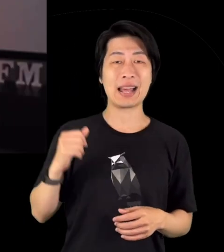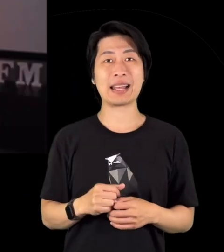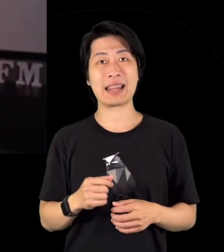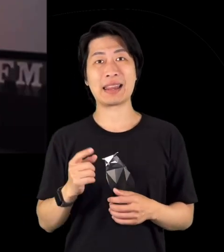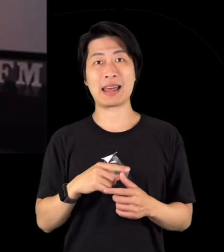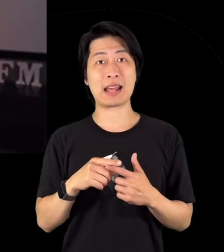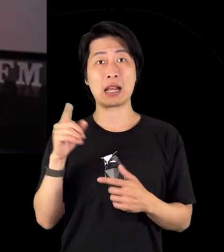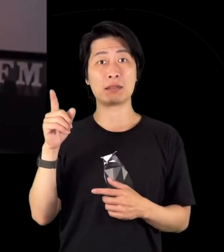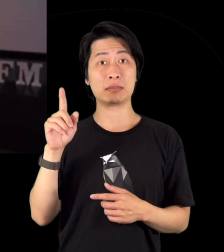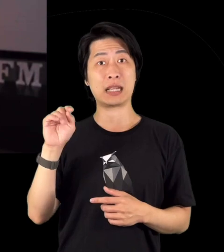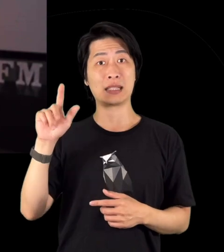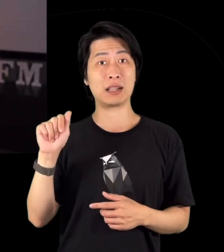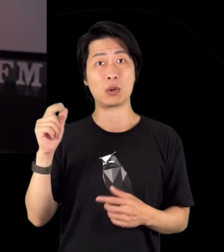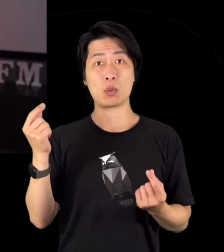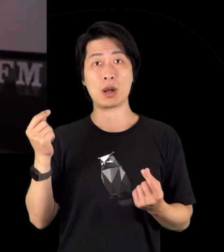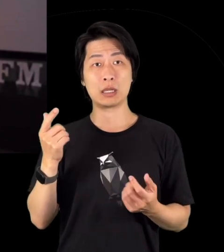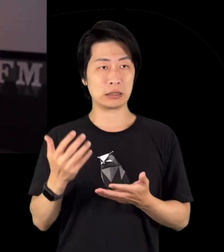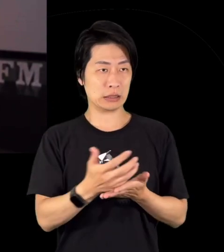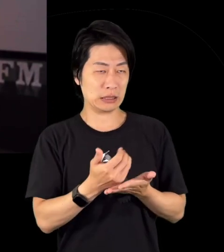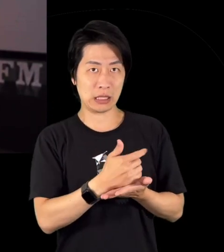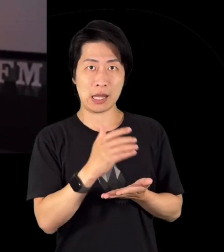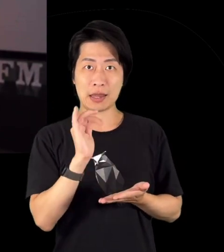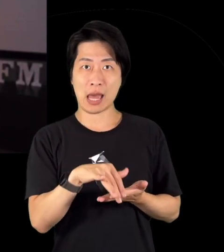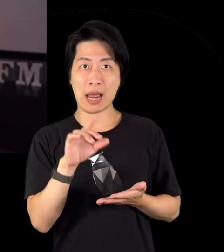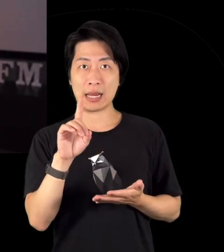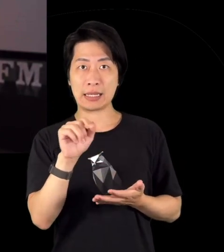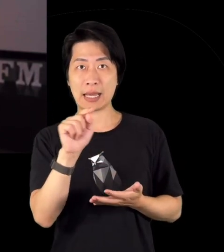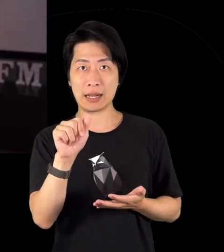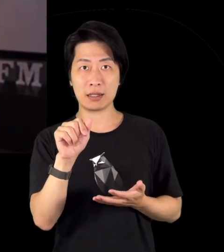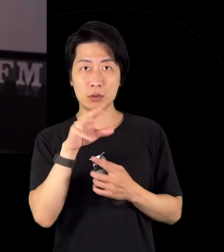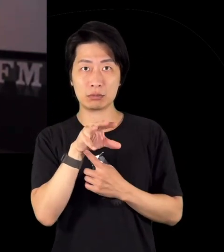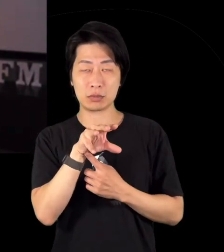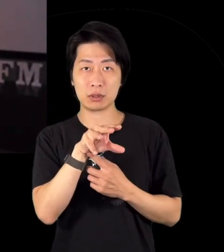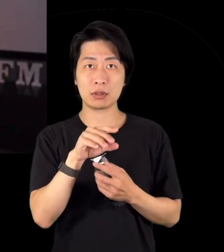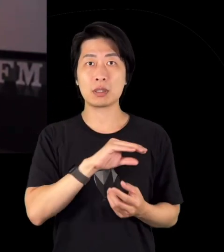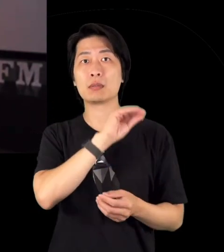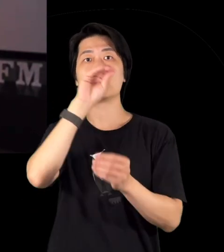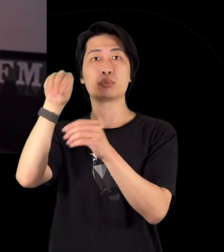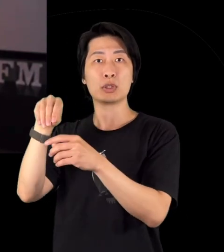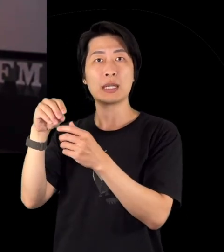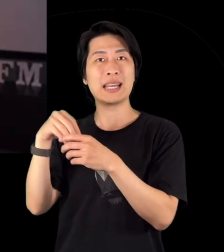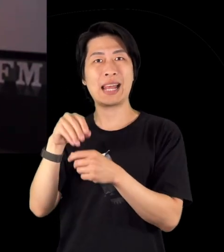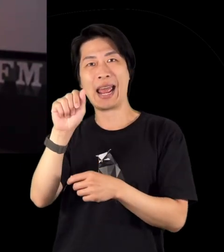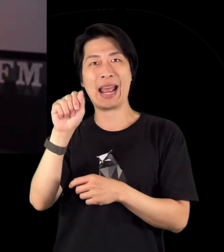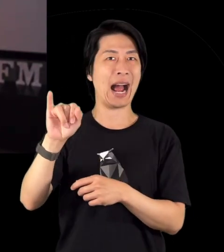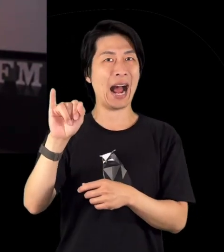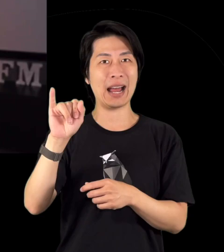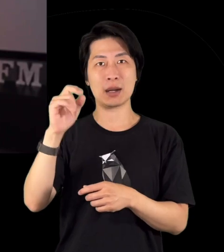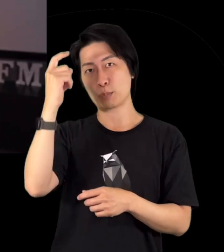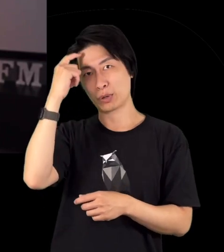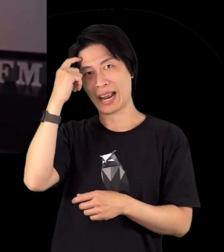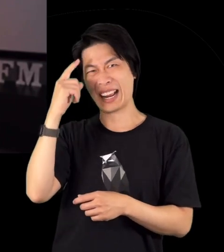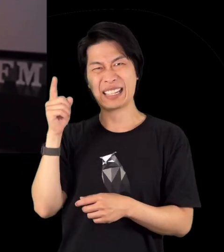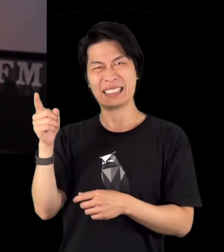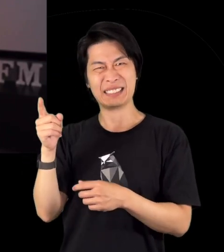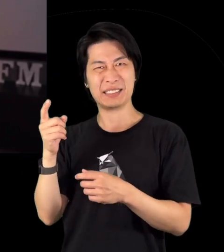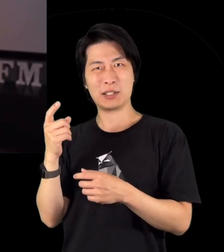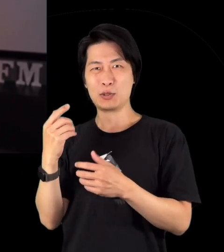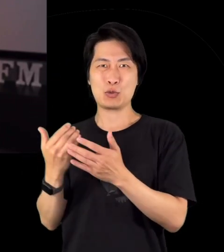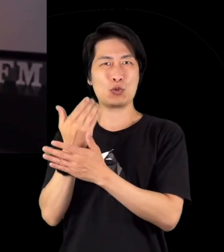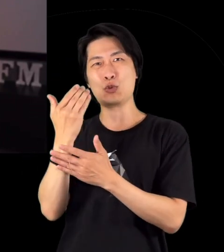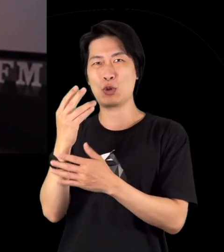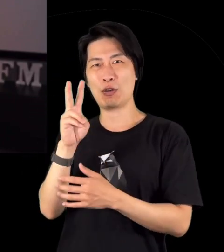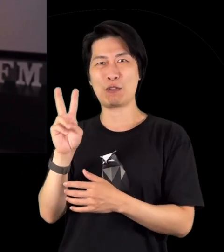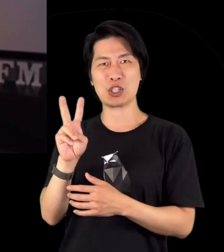And then what the company does is it takes the feed from the cars. It throws it into an AI brain with its latest version called FSD